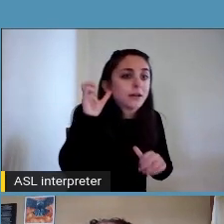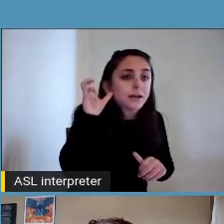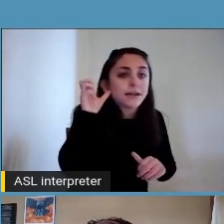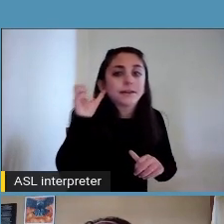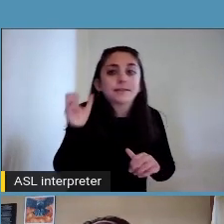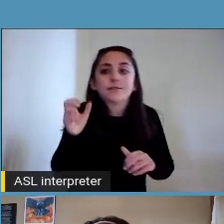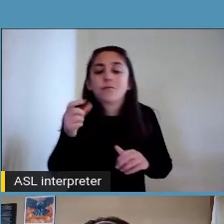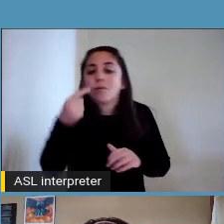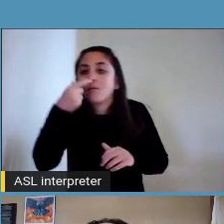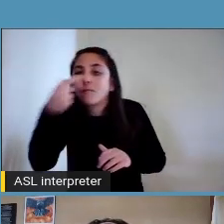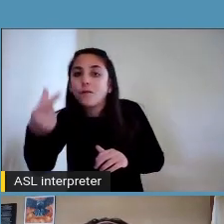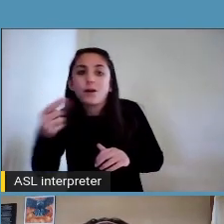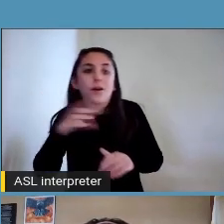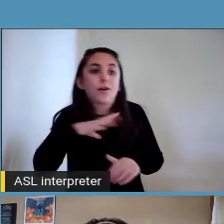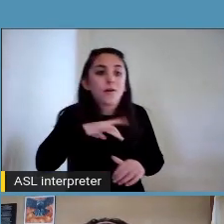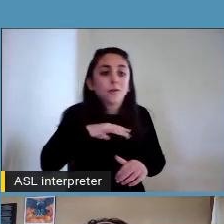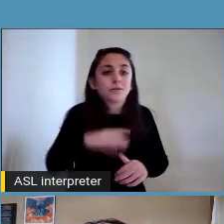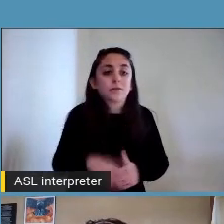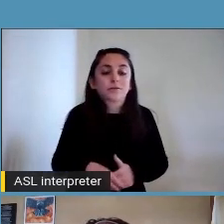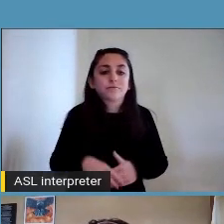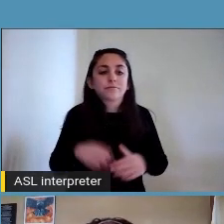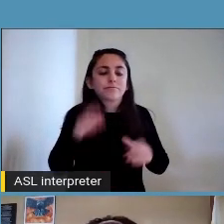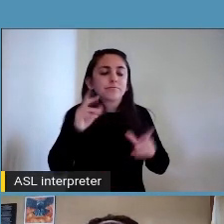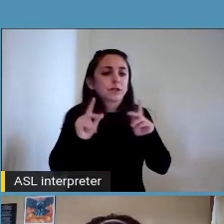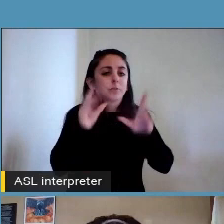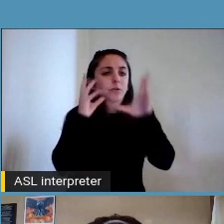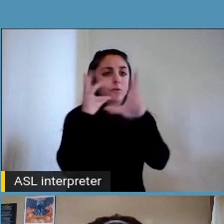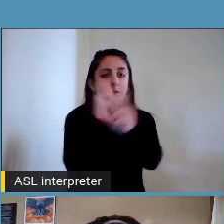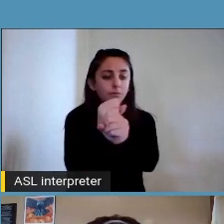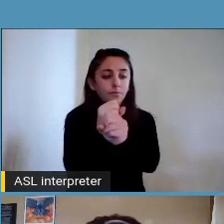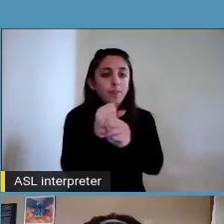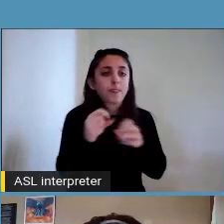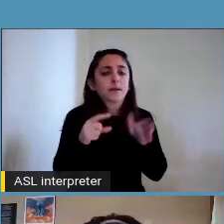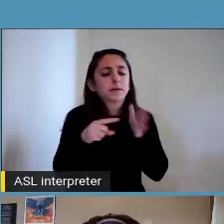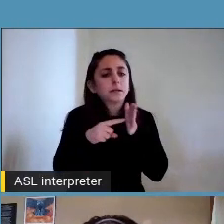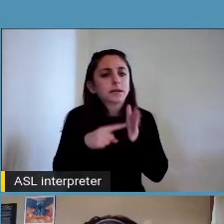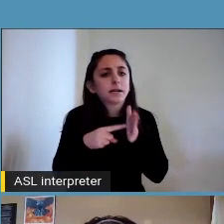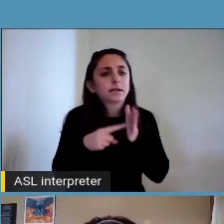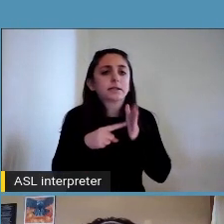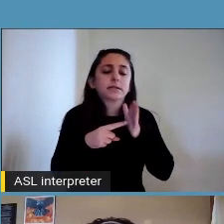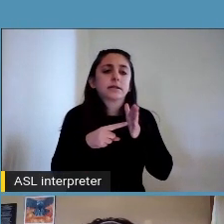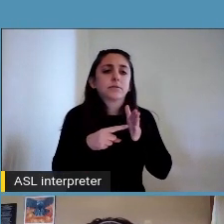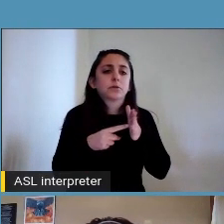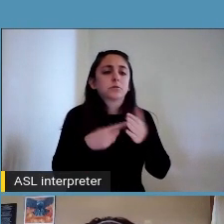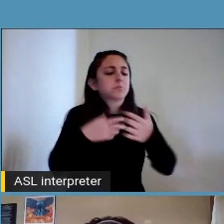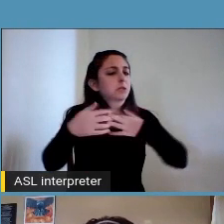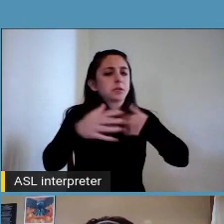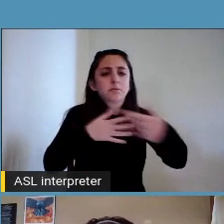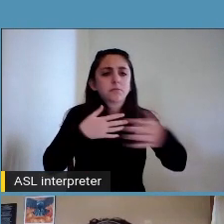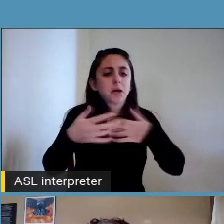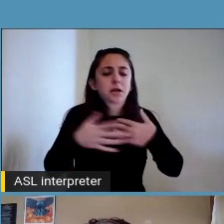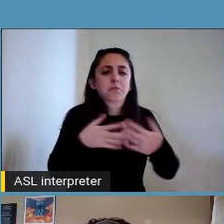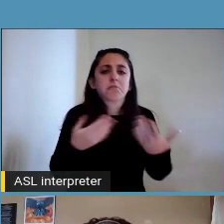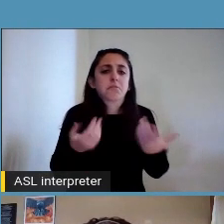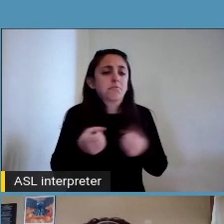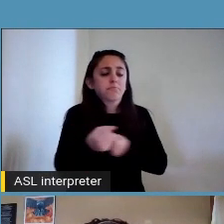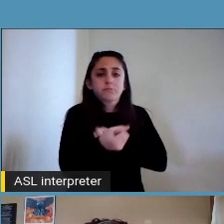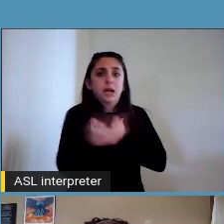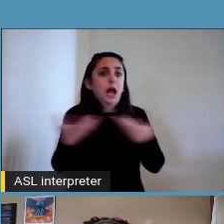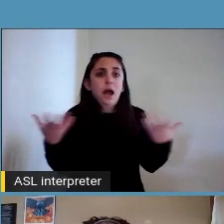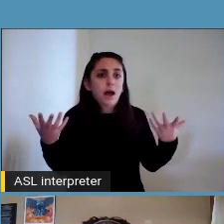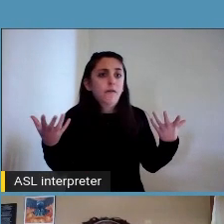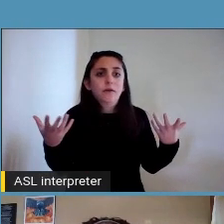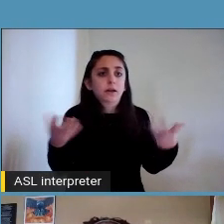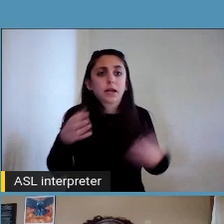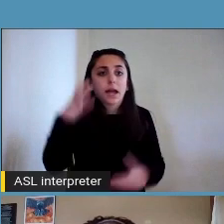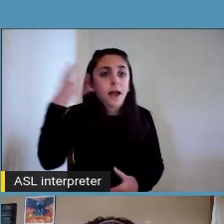So this is an example of how anything outdoors is game for us to use in our social media, to use to